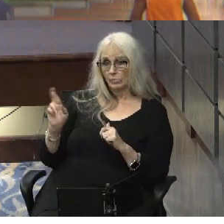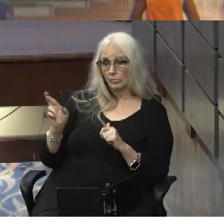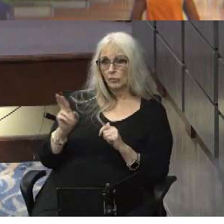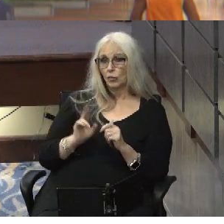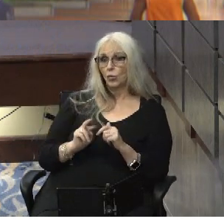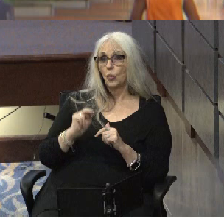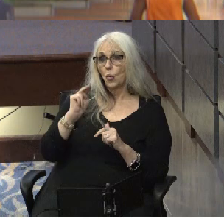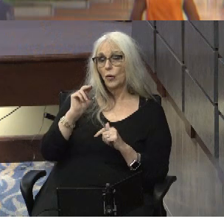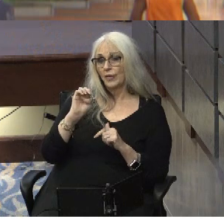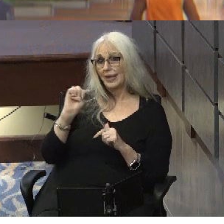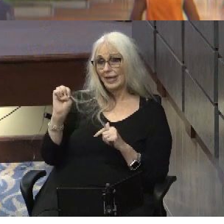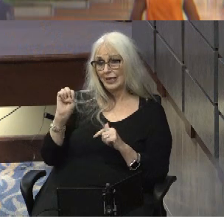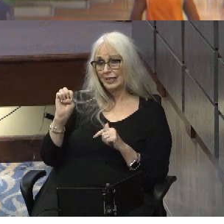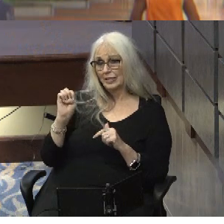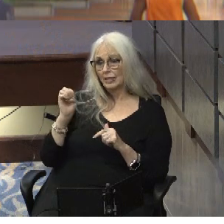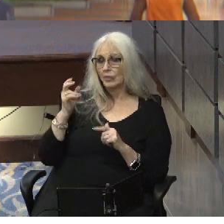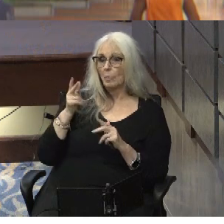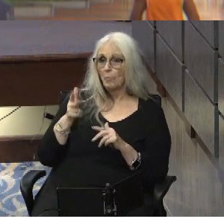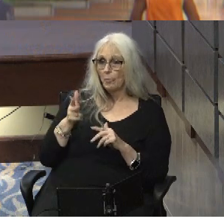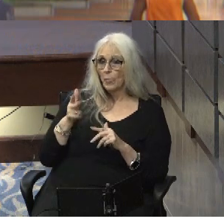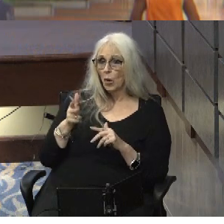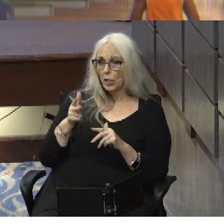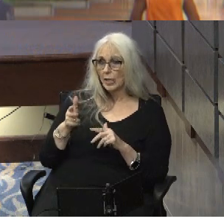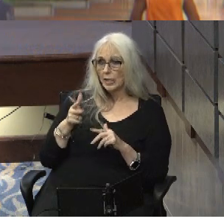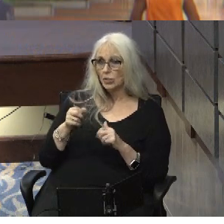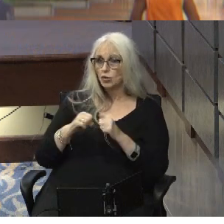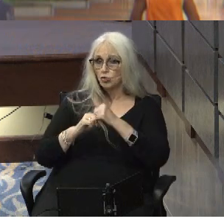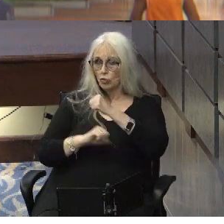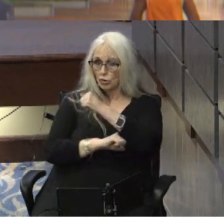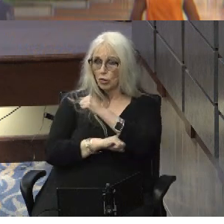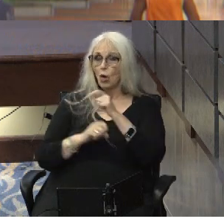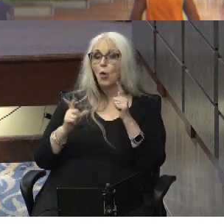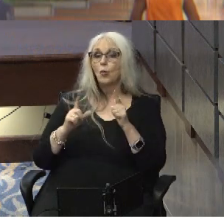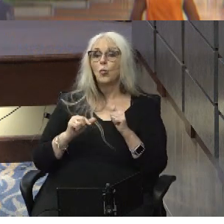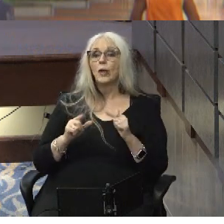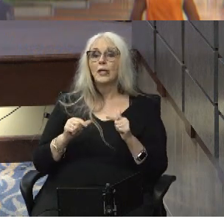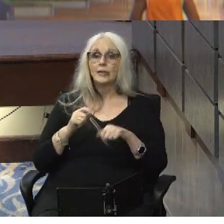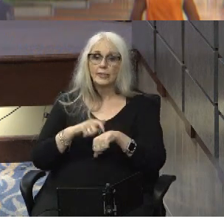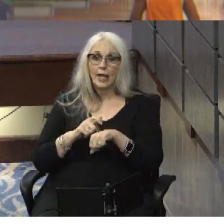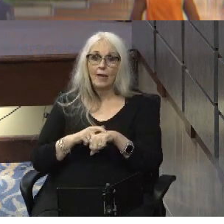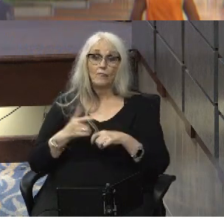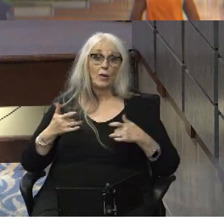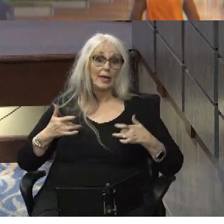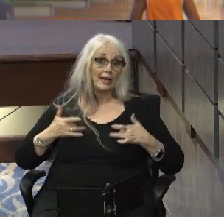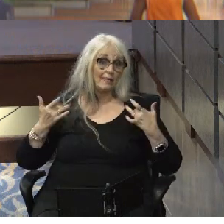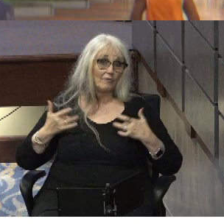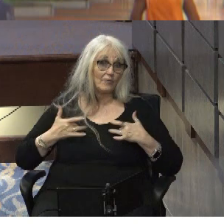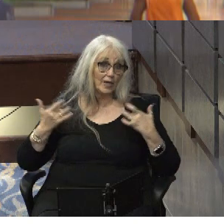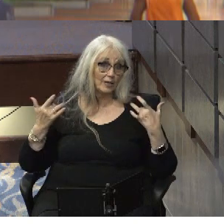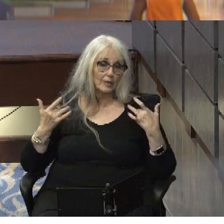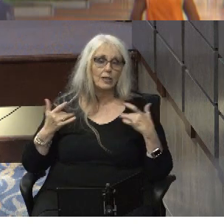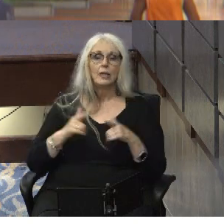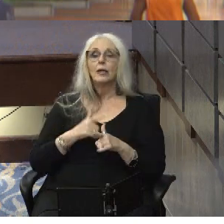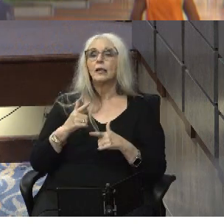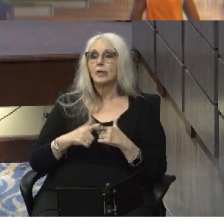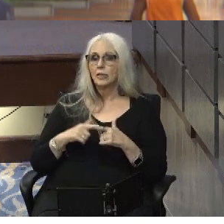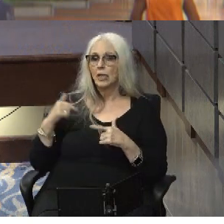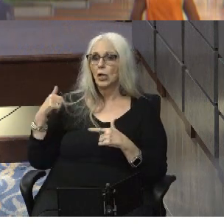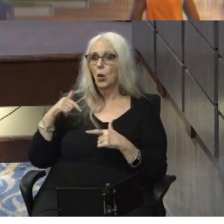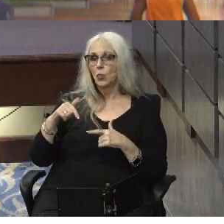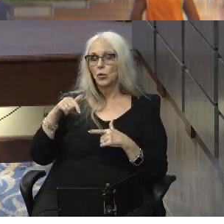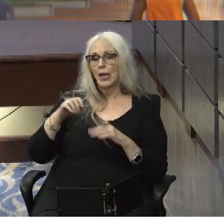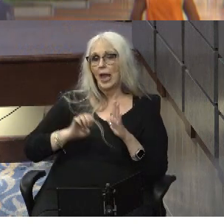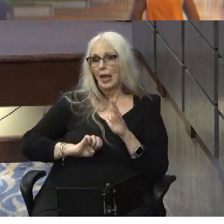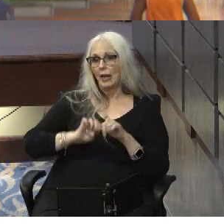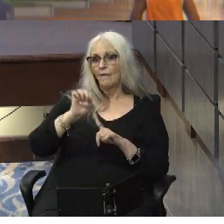corner of the parking structure. That's where, when it's in event parking mode, the parkers will come in and go down elevator and stair core